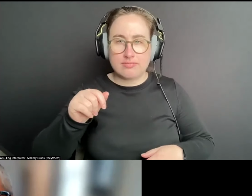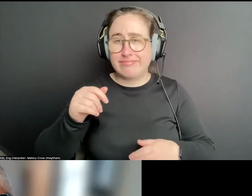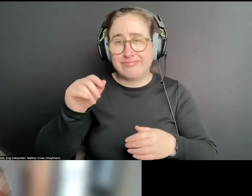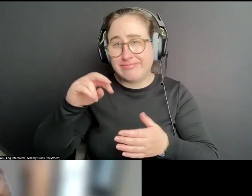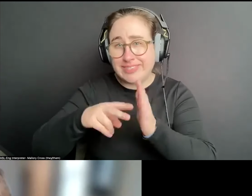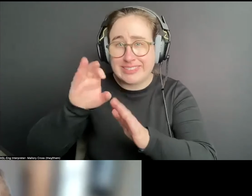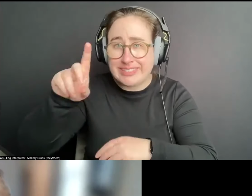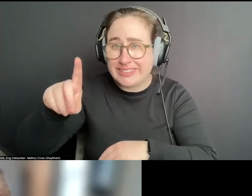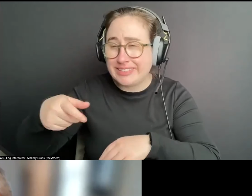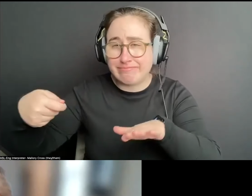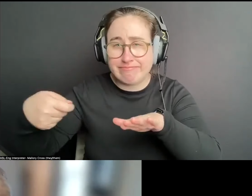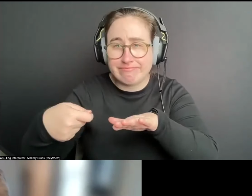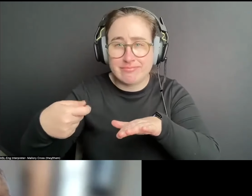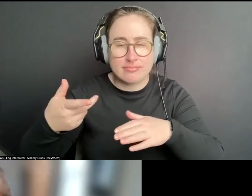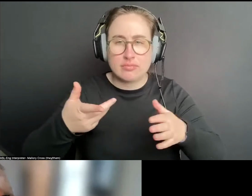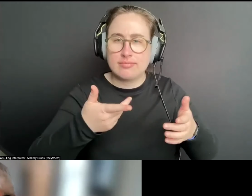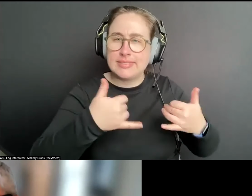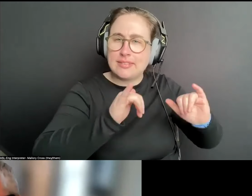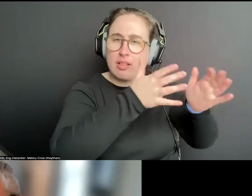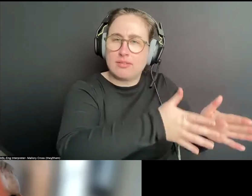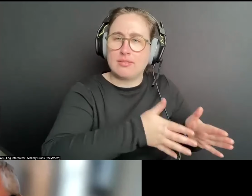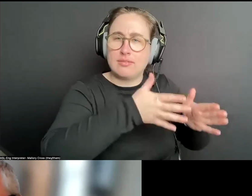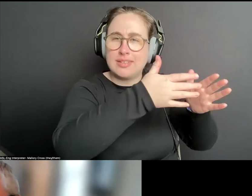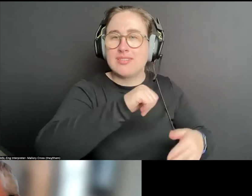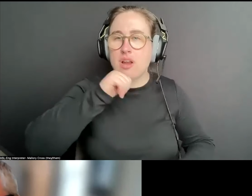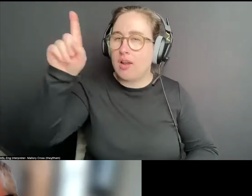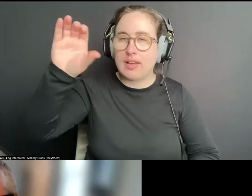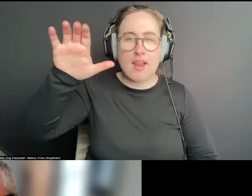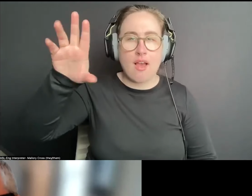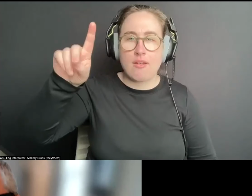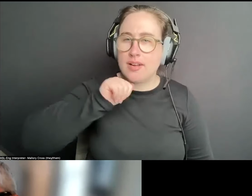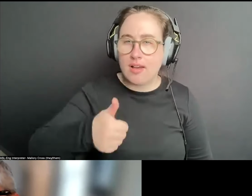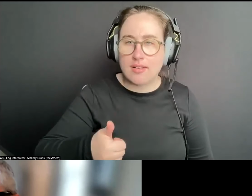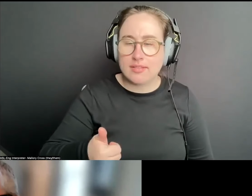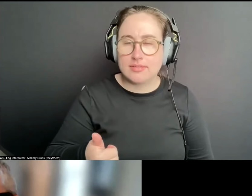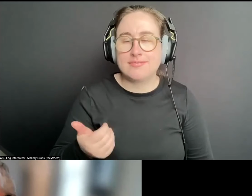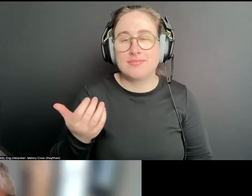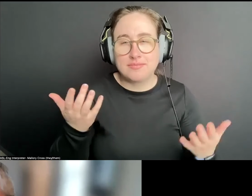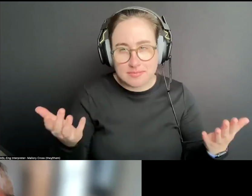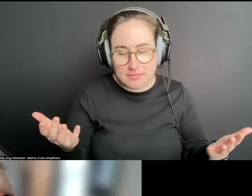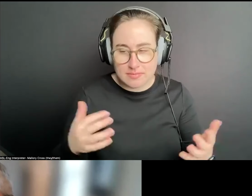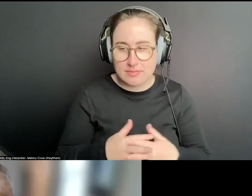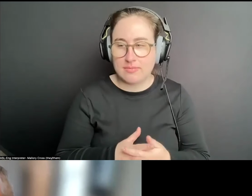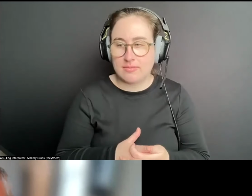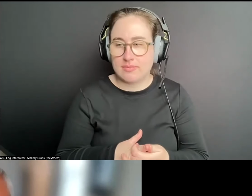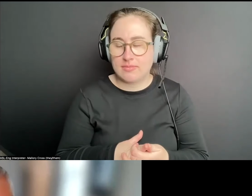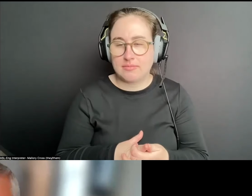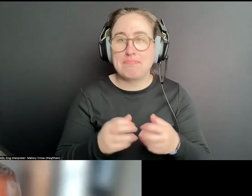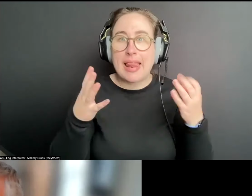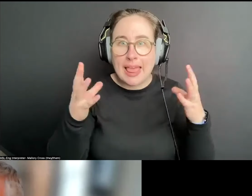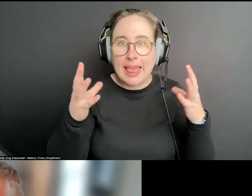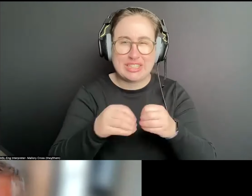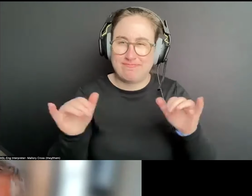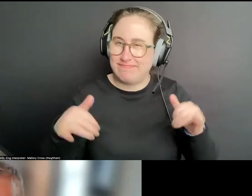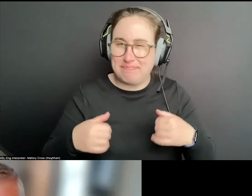the grand challenge that a lot of our organizations face. And it's actually a lot of organizations, just to give